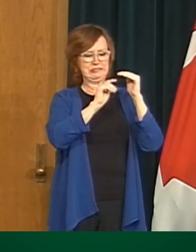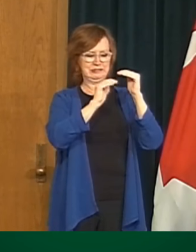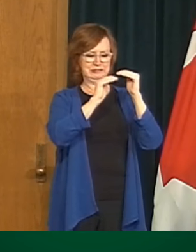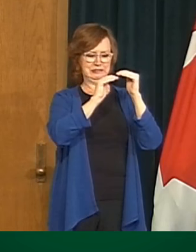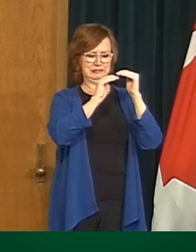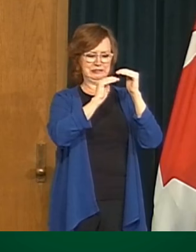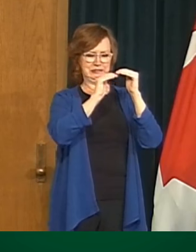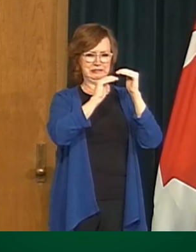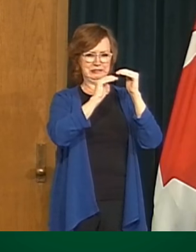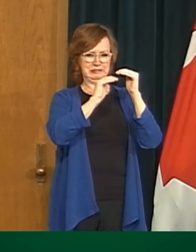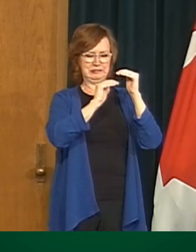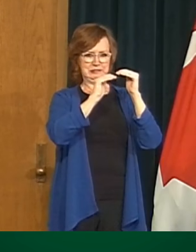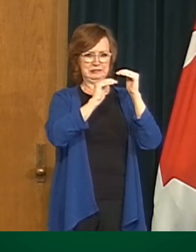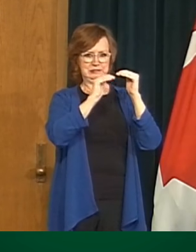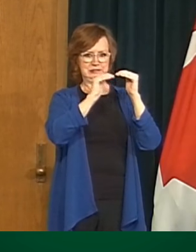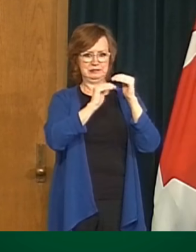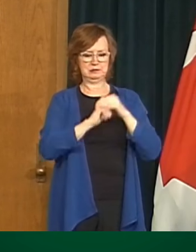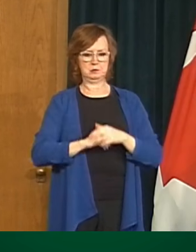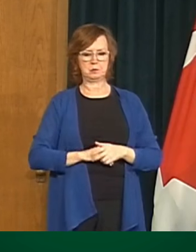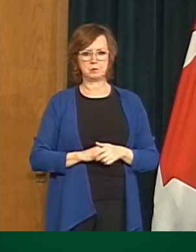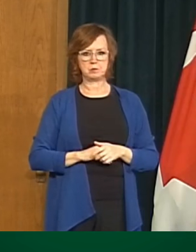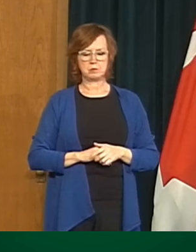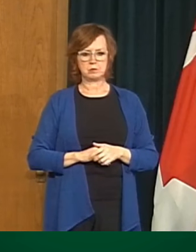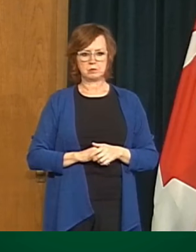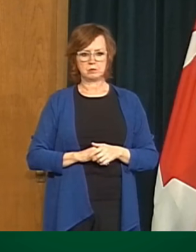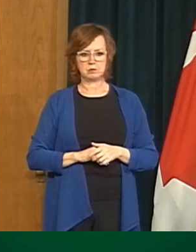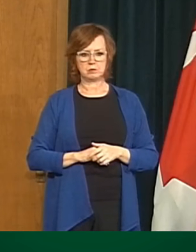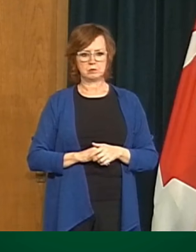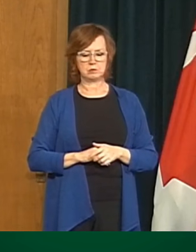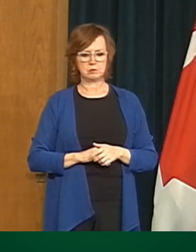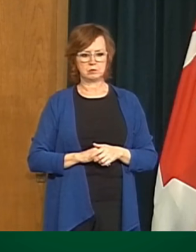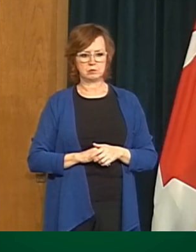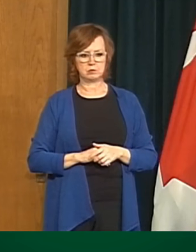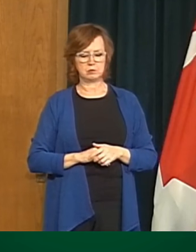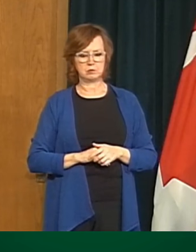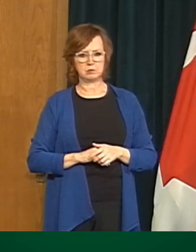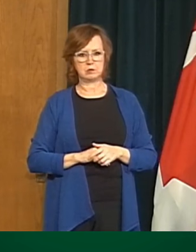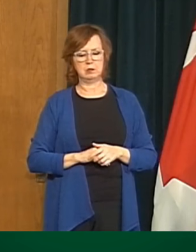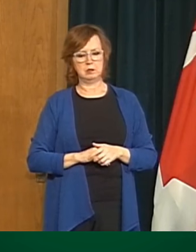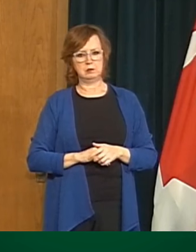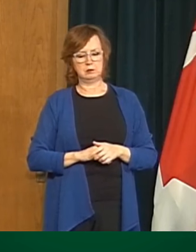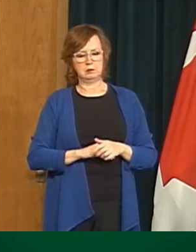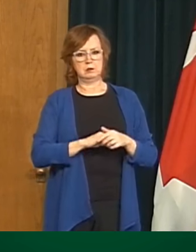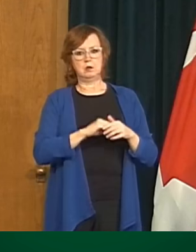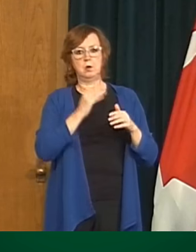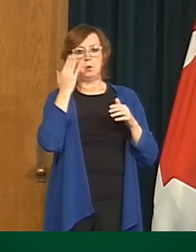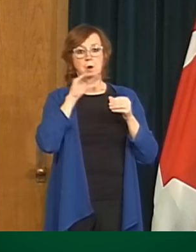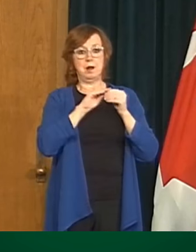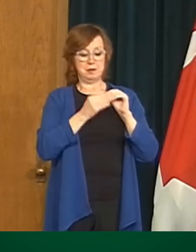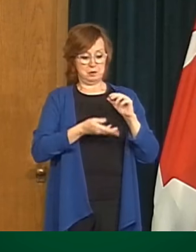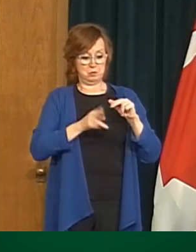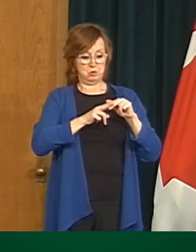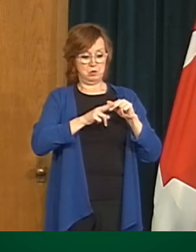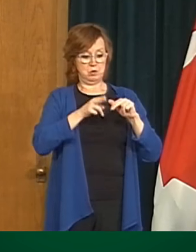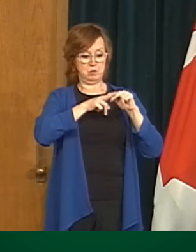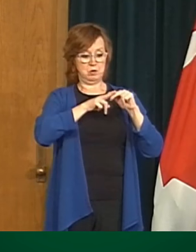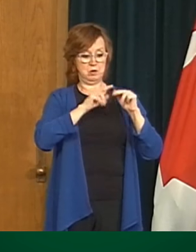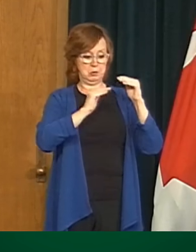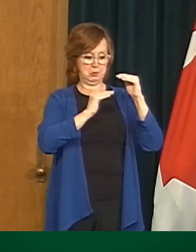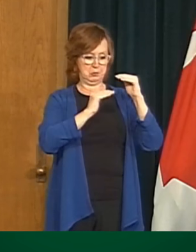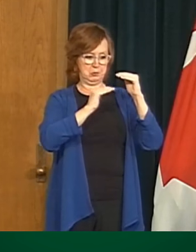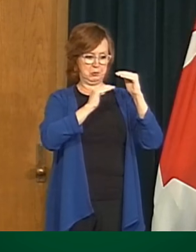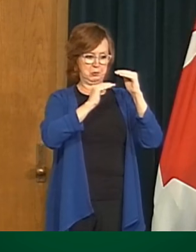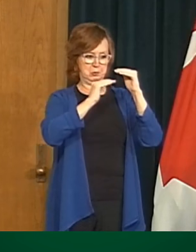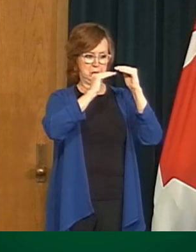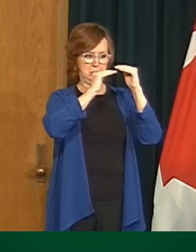that this pulling up of the rate is primarily due to the outbreak in La Loche. Now, that absolutely does not